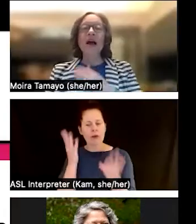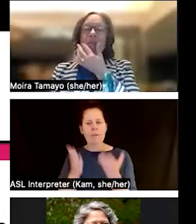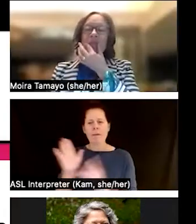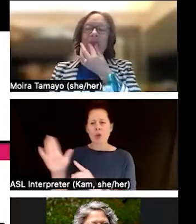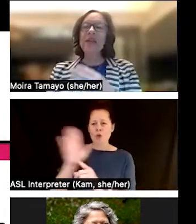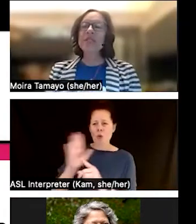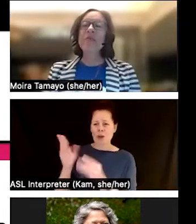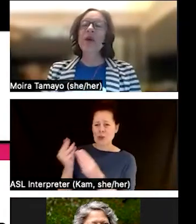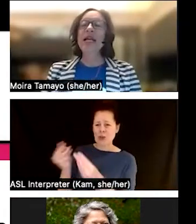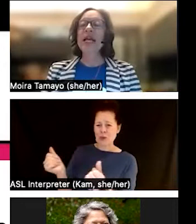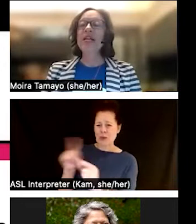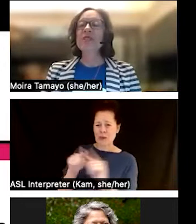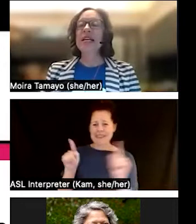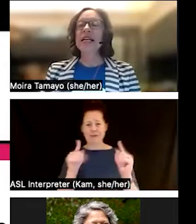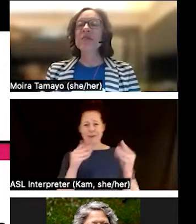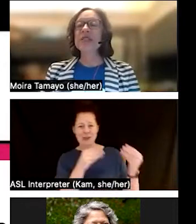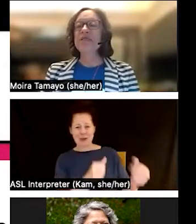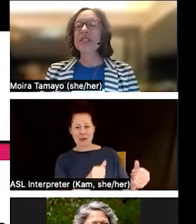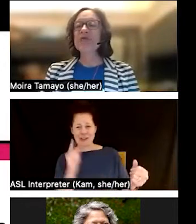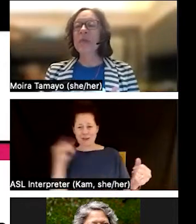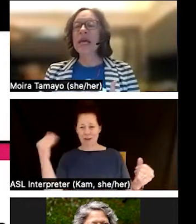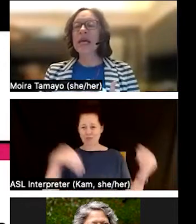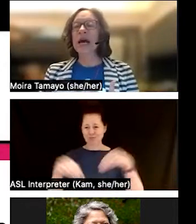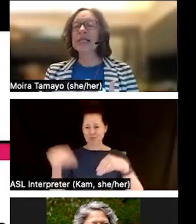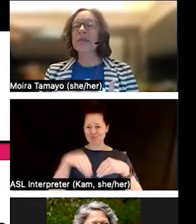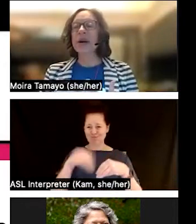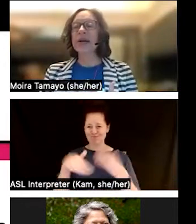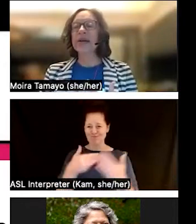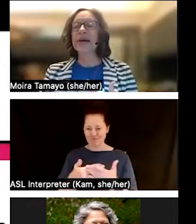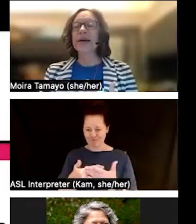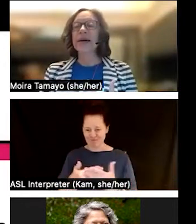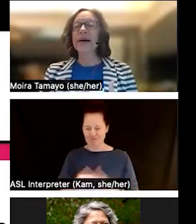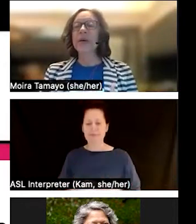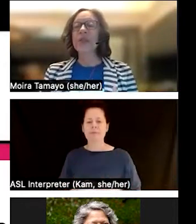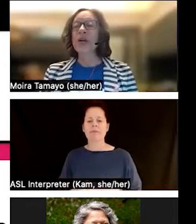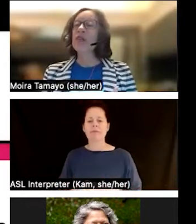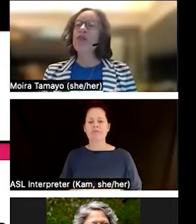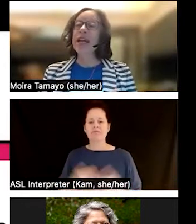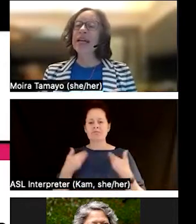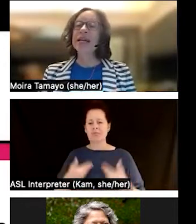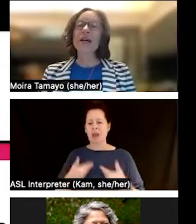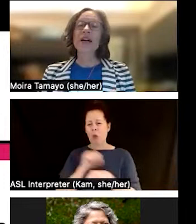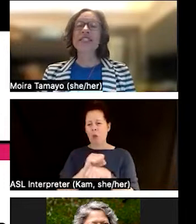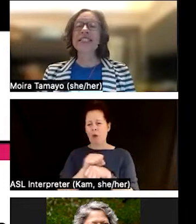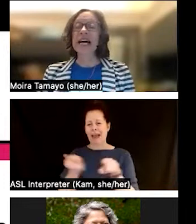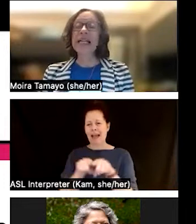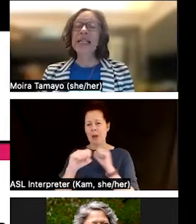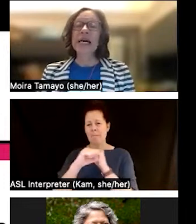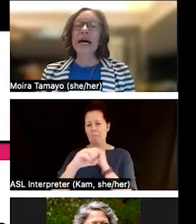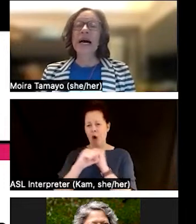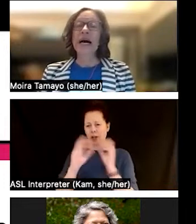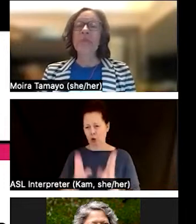Okay, there were some really interesting specifics for me as a marketer. We do a lot of writing and a lot of